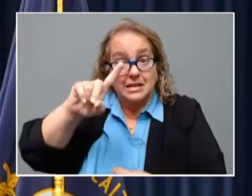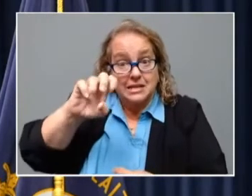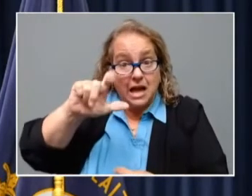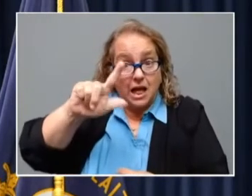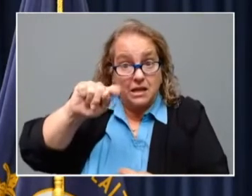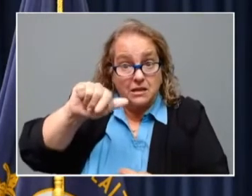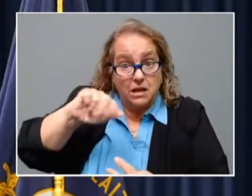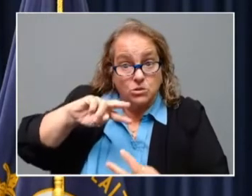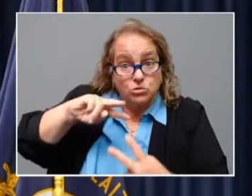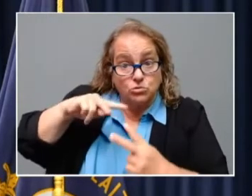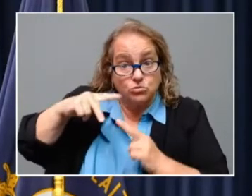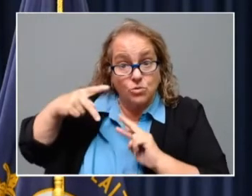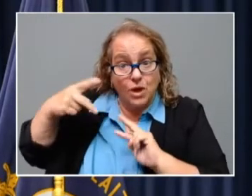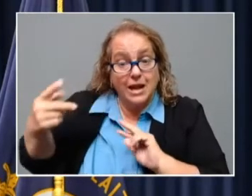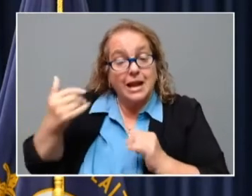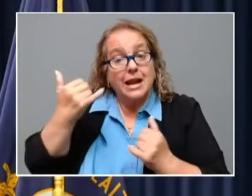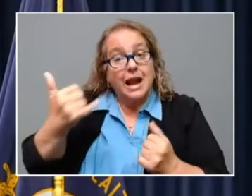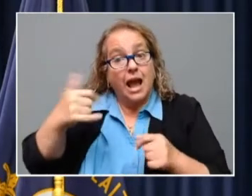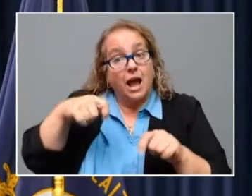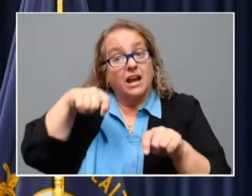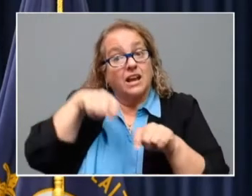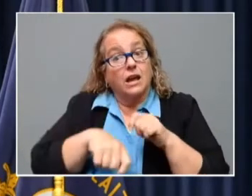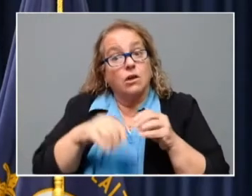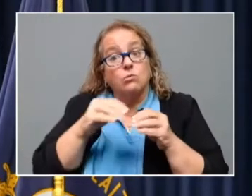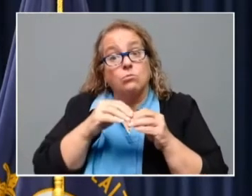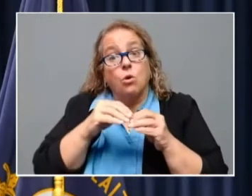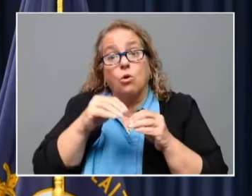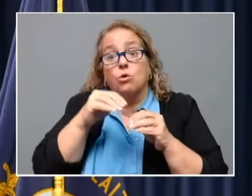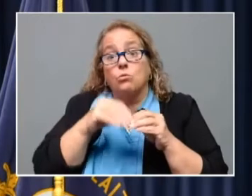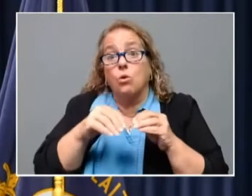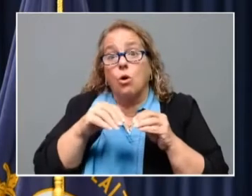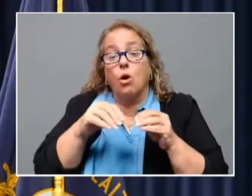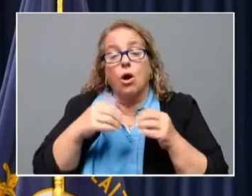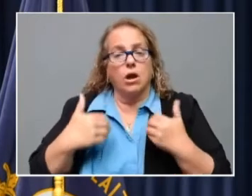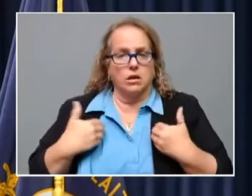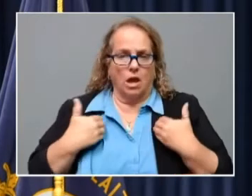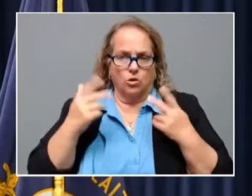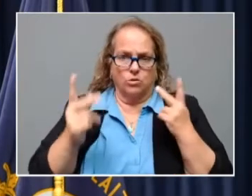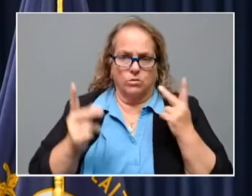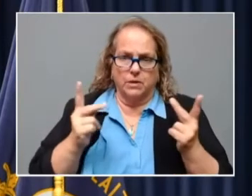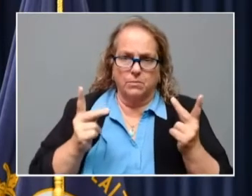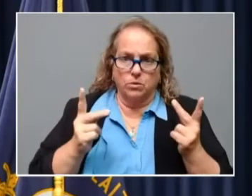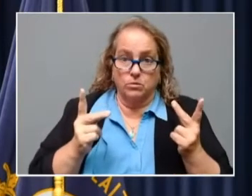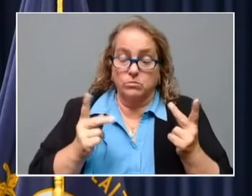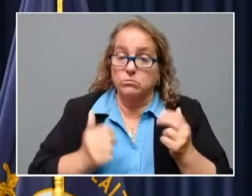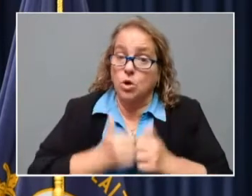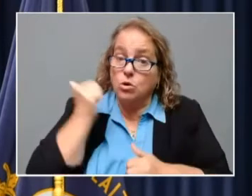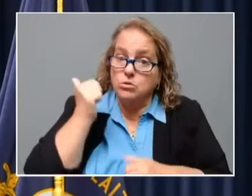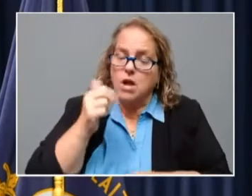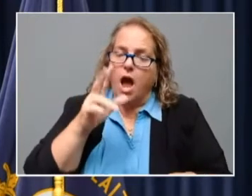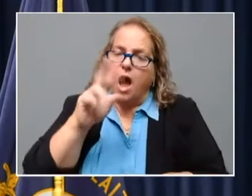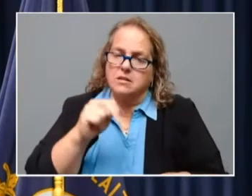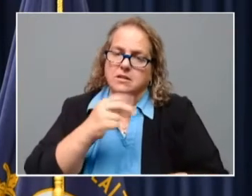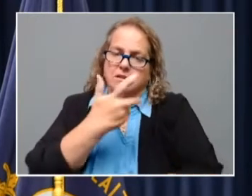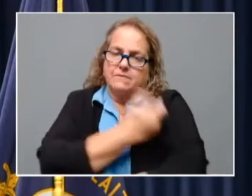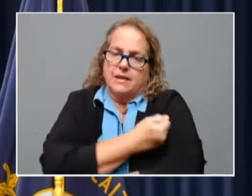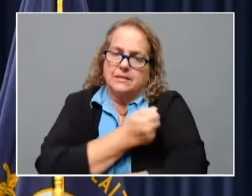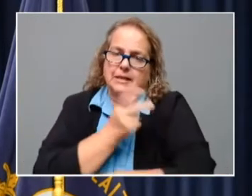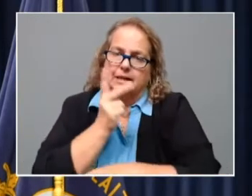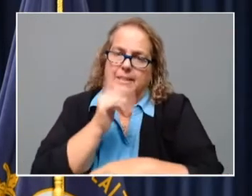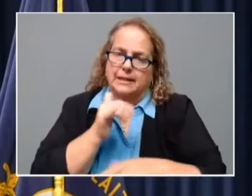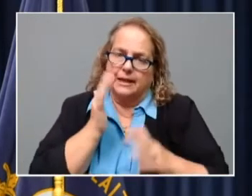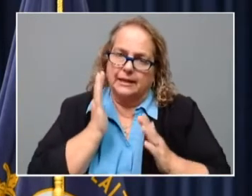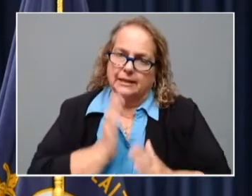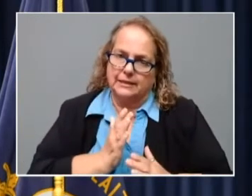younger Kentuckians, primarily unvaccinated Kentuckians. So if you are in your 30s or